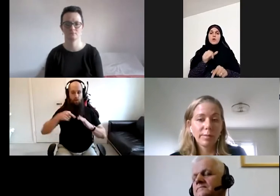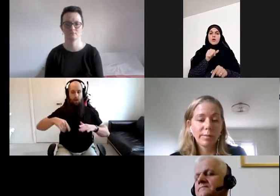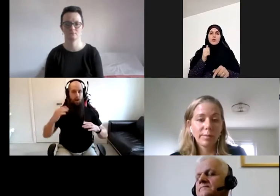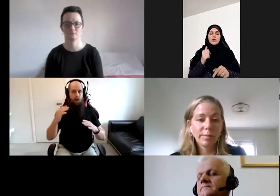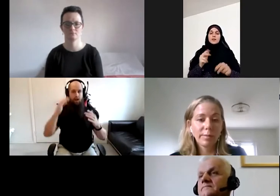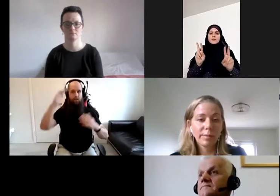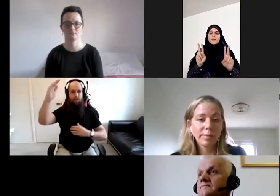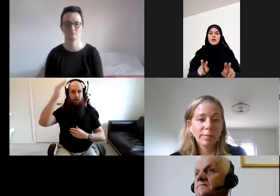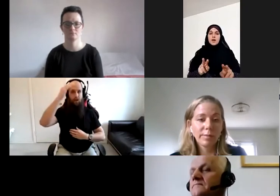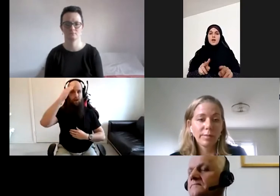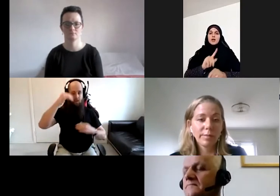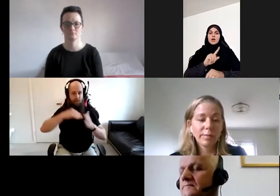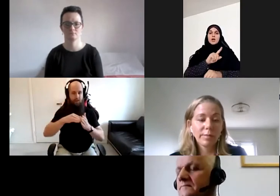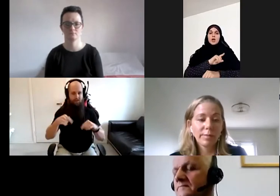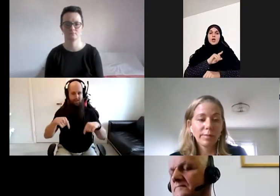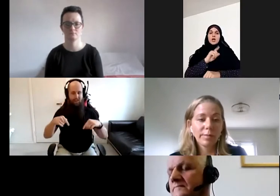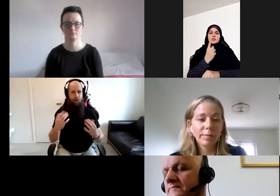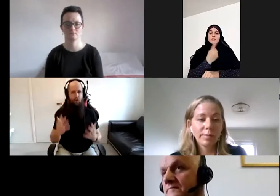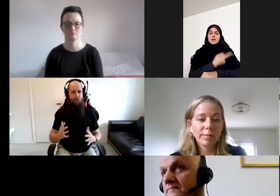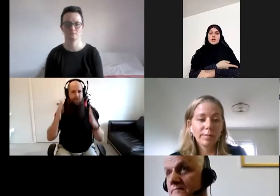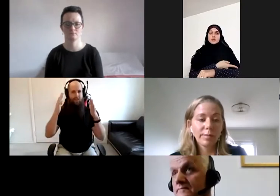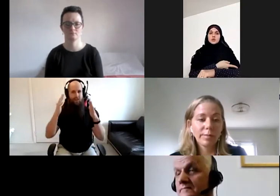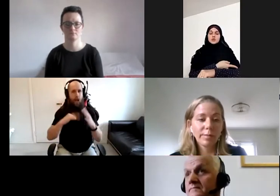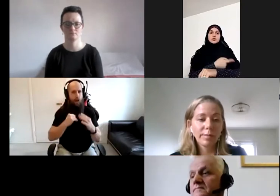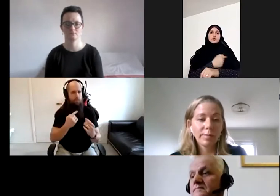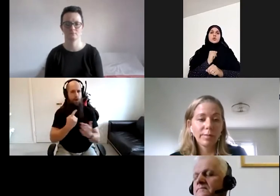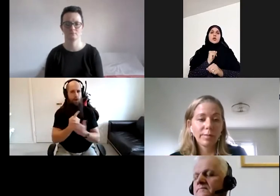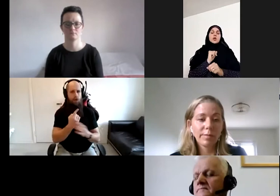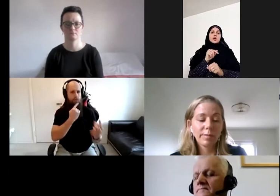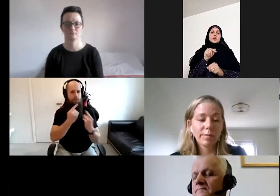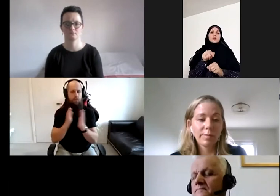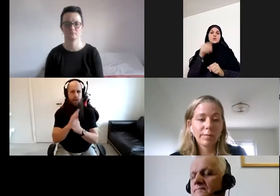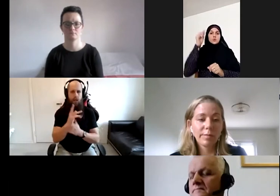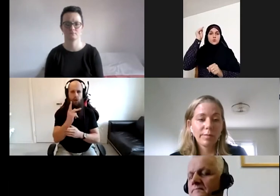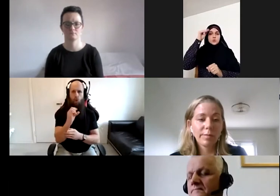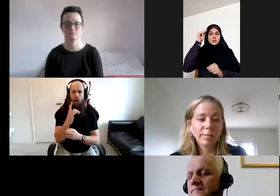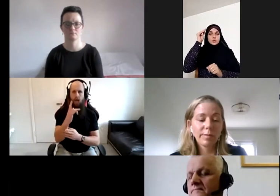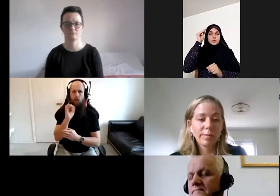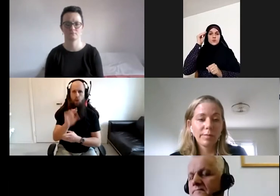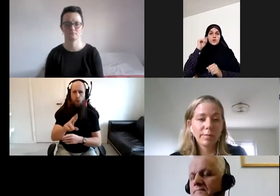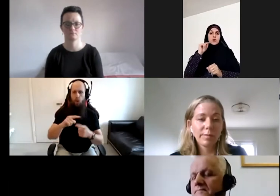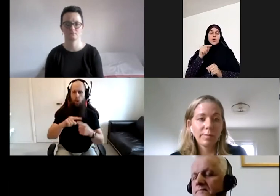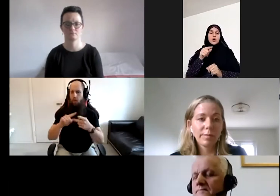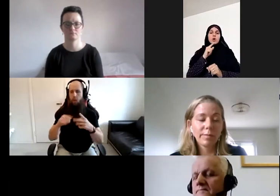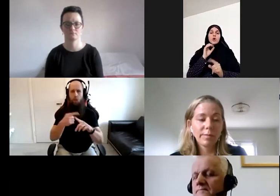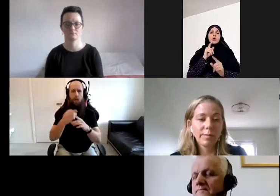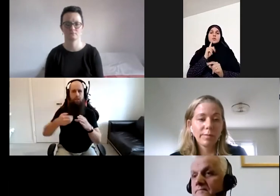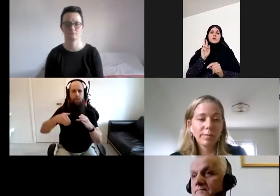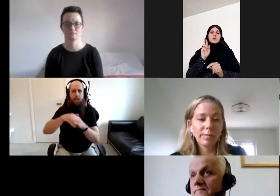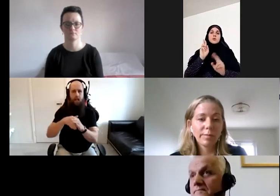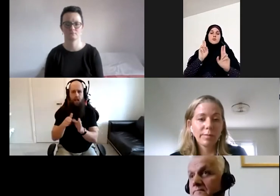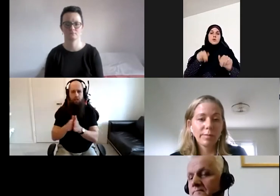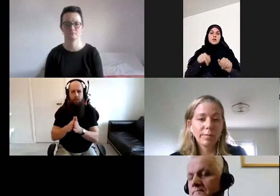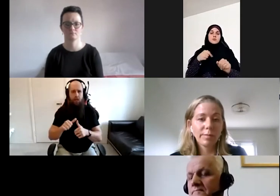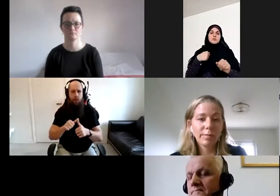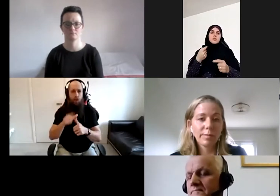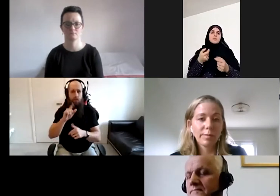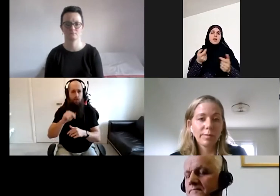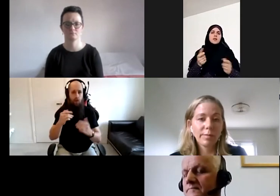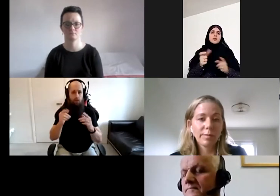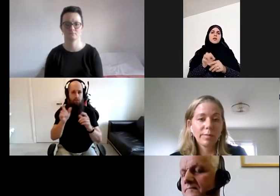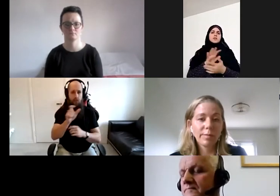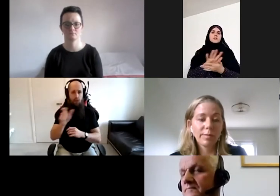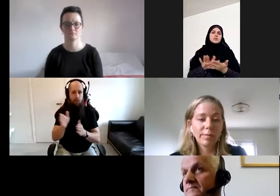talk to the coalitions and their members of persons with disabilities to